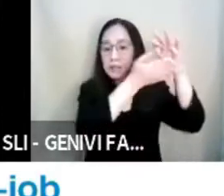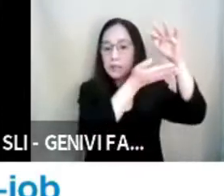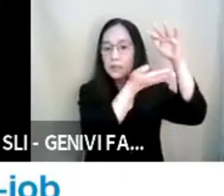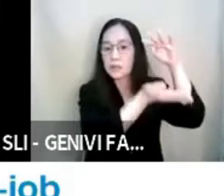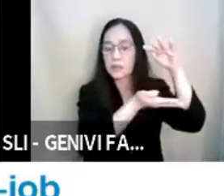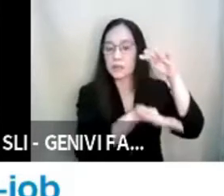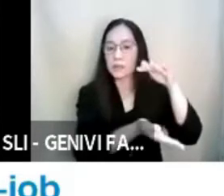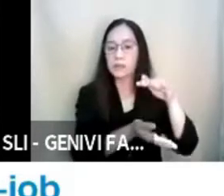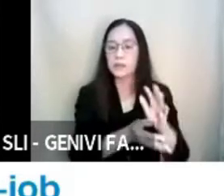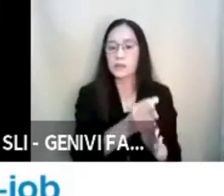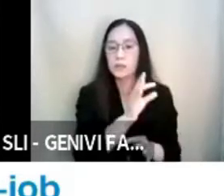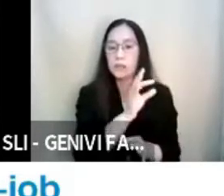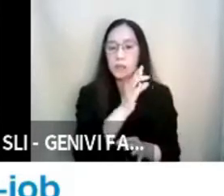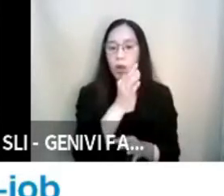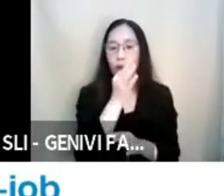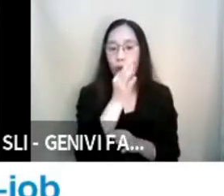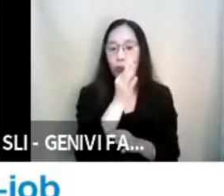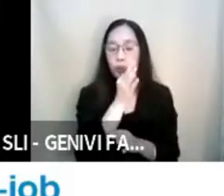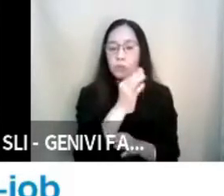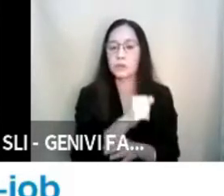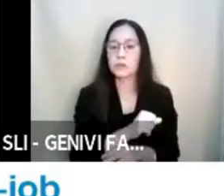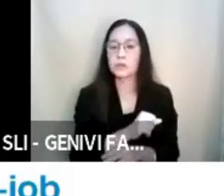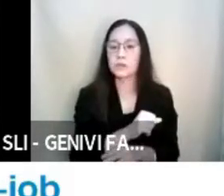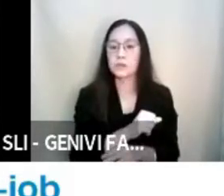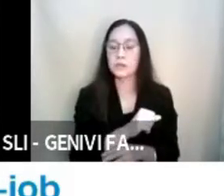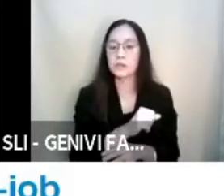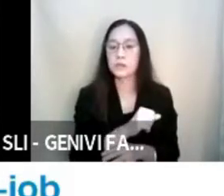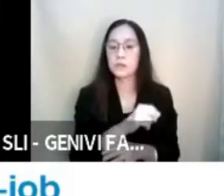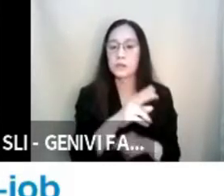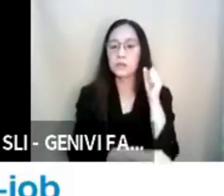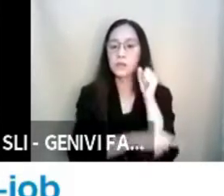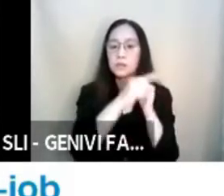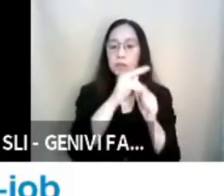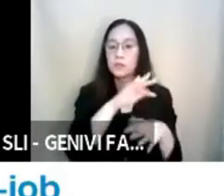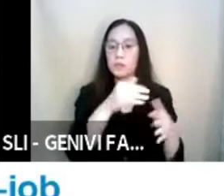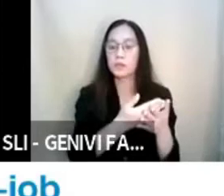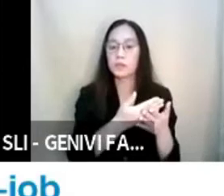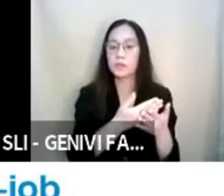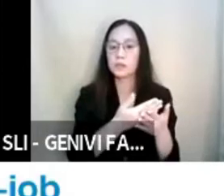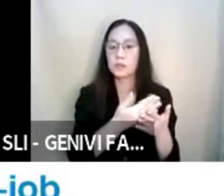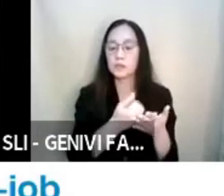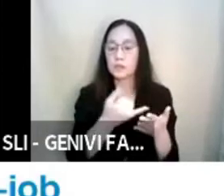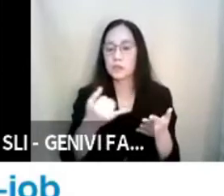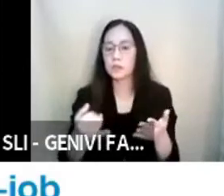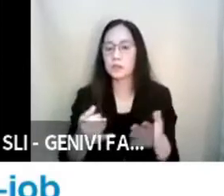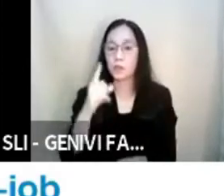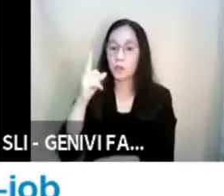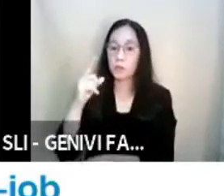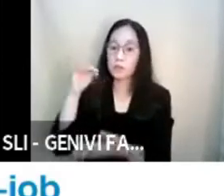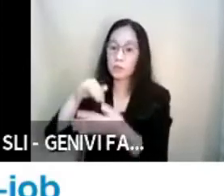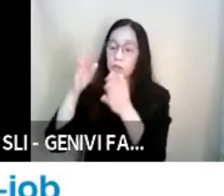mga ng hotels, no, for all these items. We had one student who